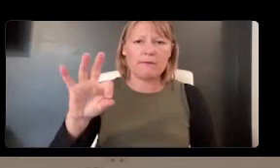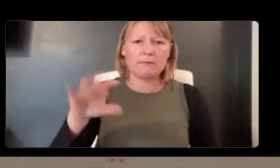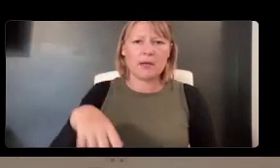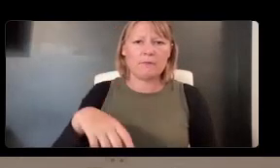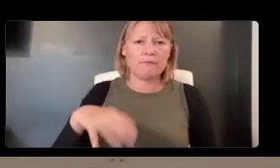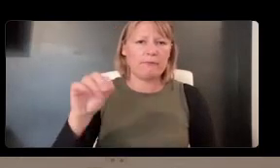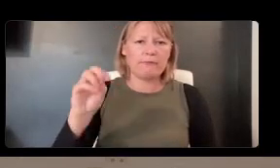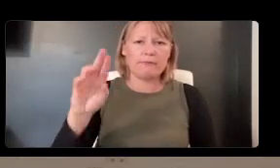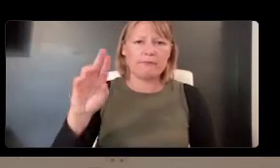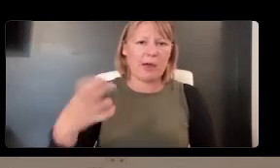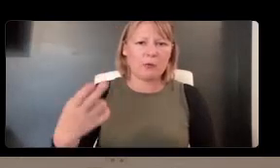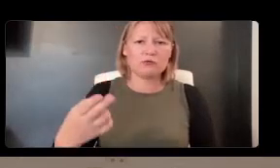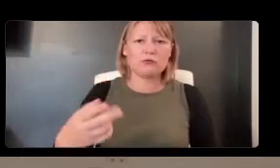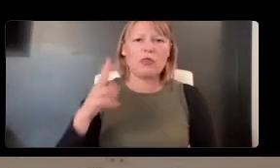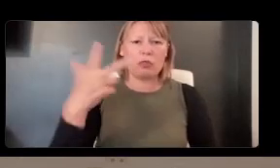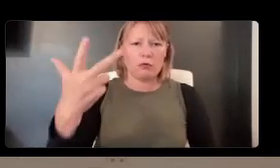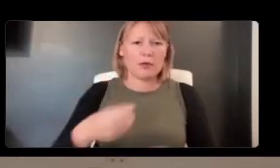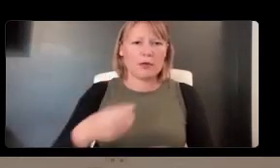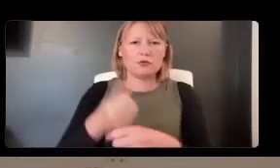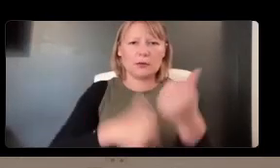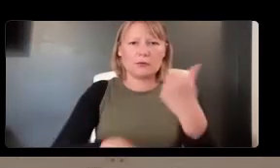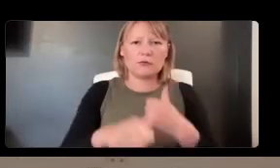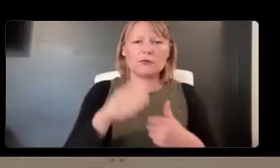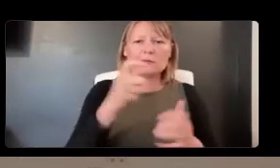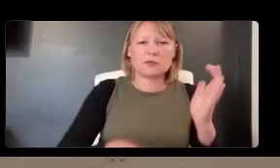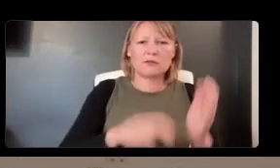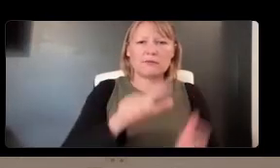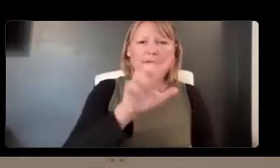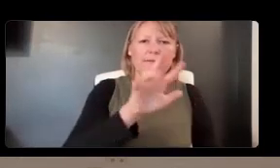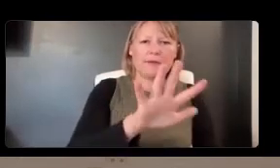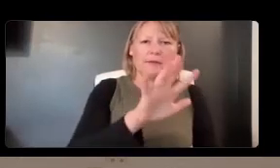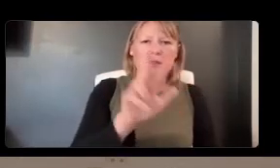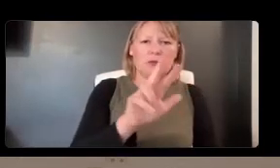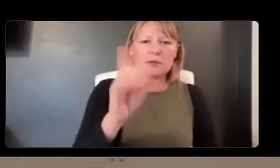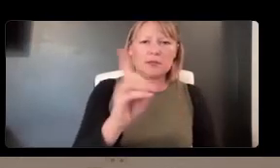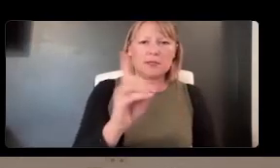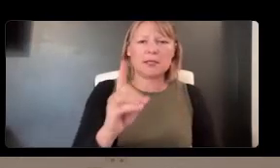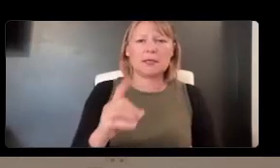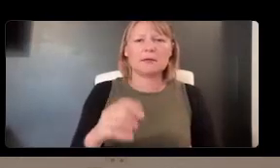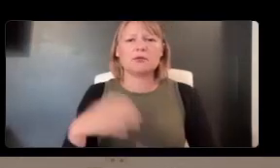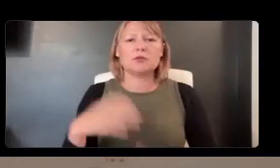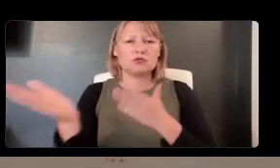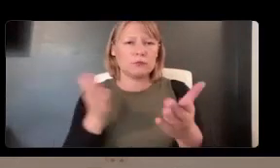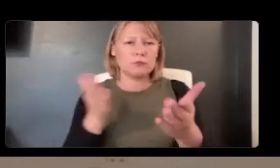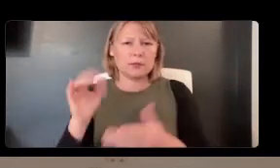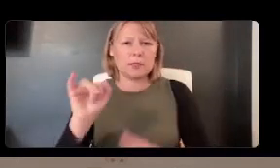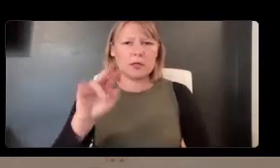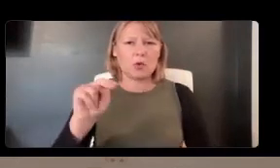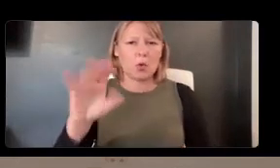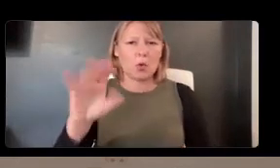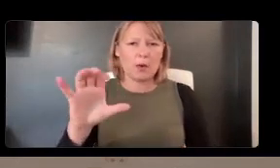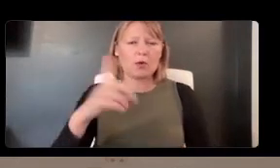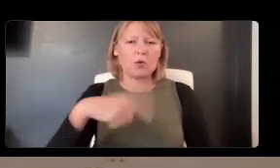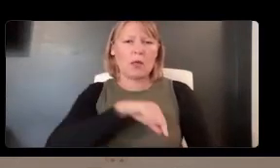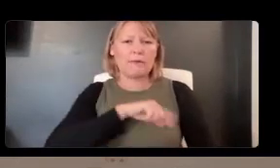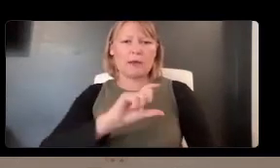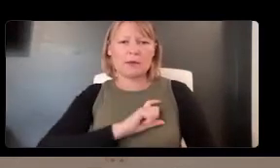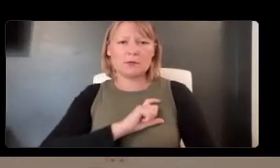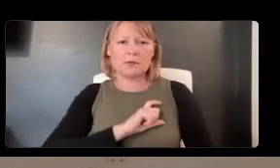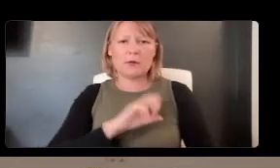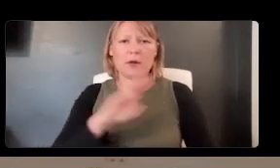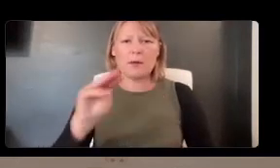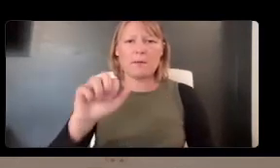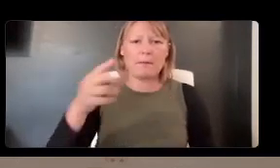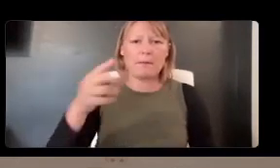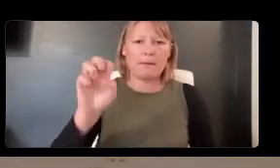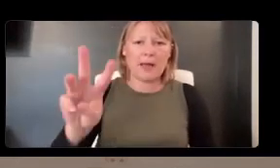years. Under Section 53D, Sedgwick Claims Management Services Incorporated, qualifying officer Matthew